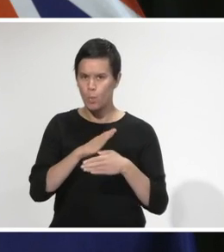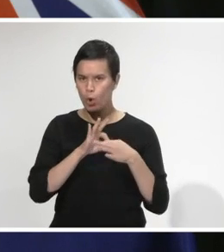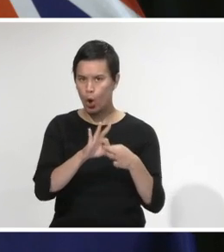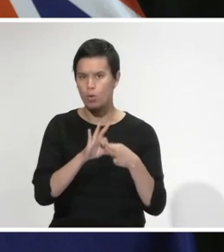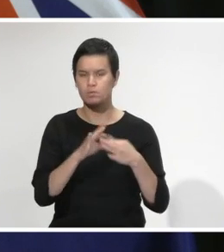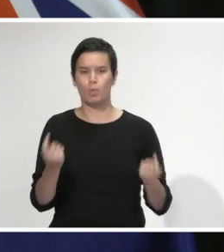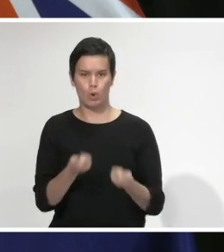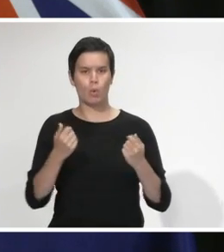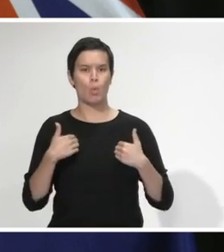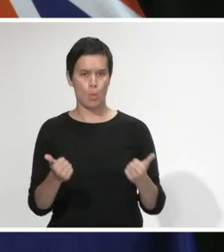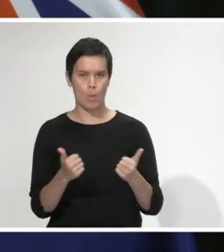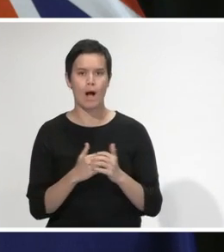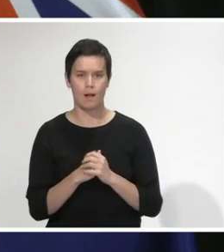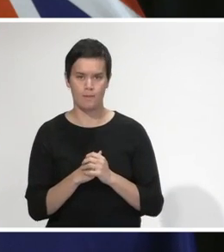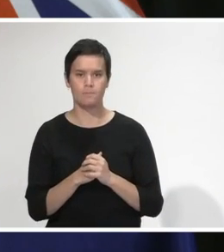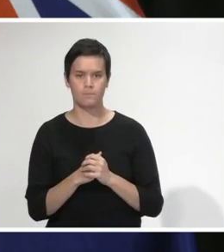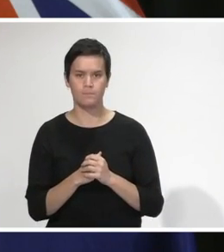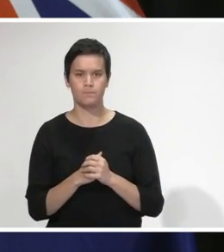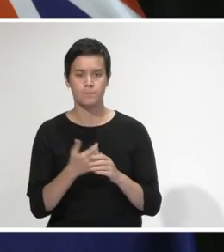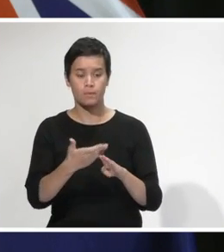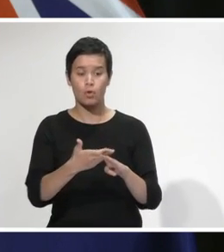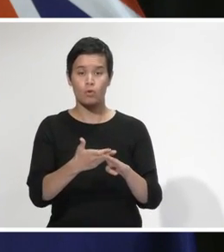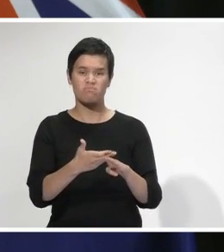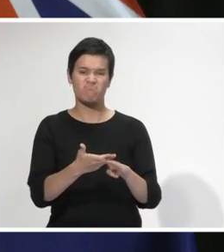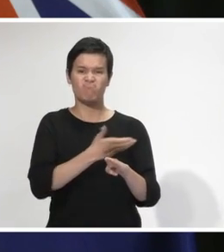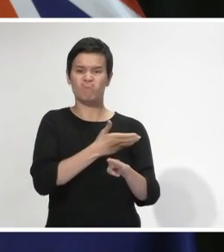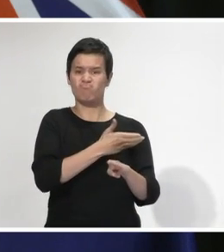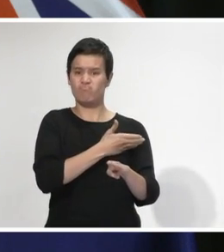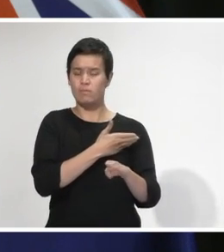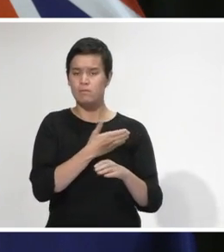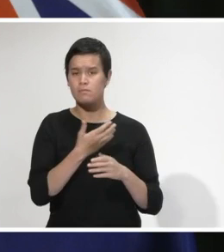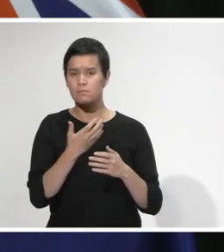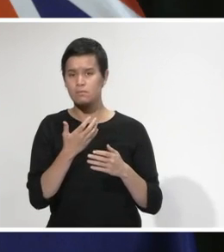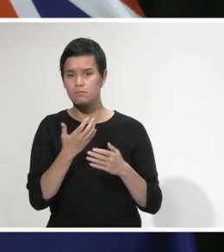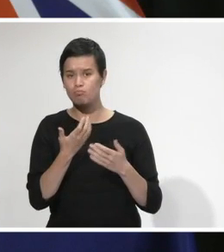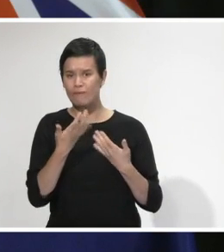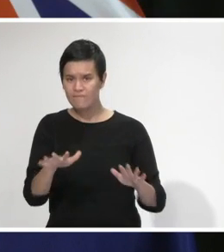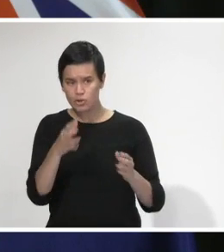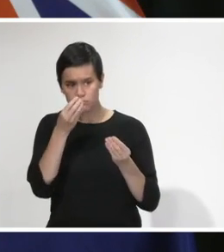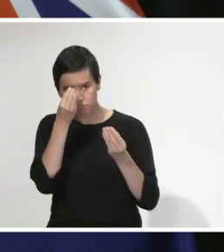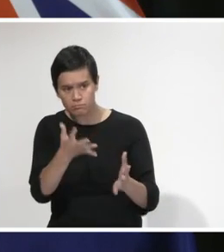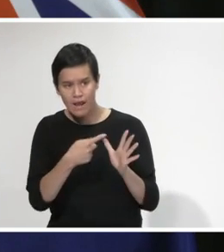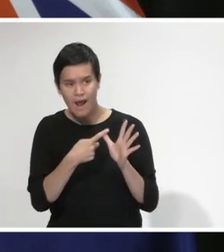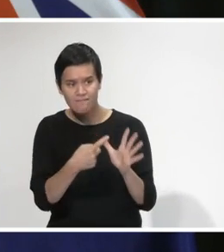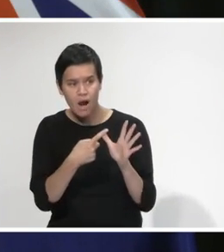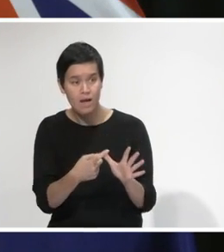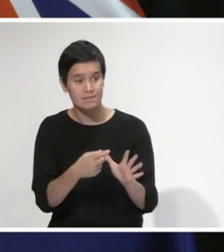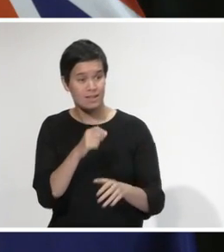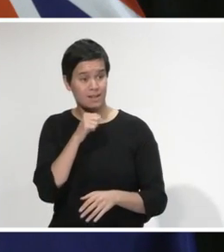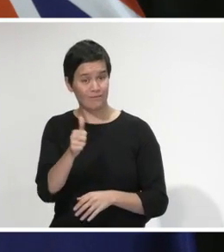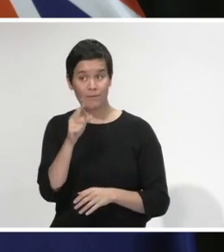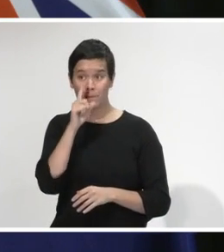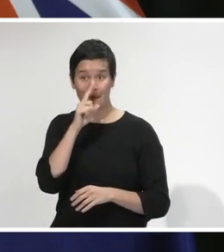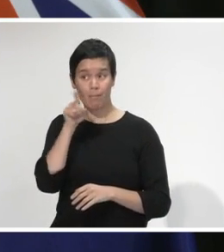this outbreak. We early on provided advice around ensuring nobody came to their facilities who had